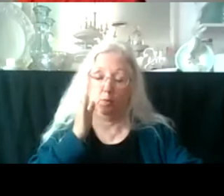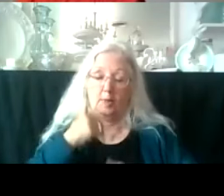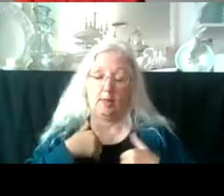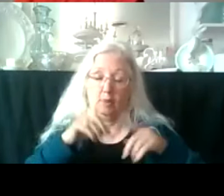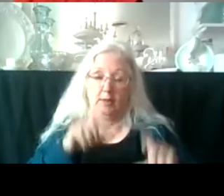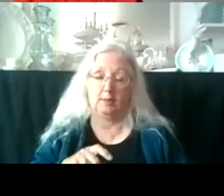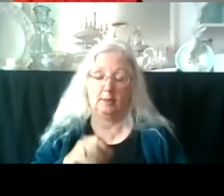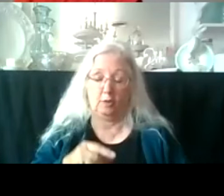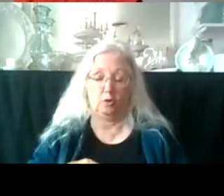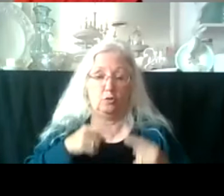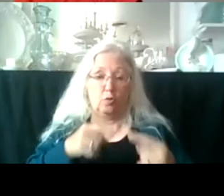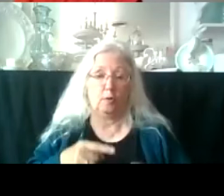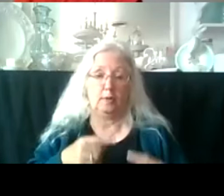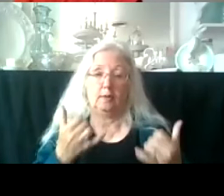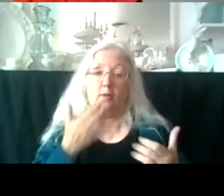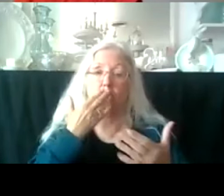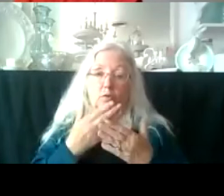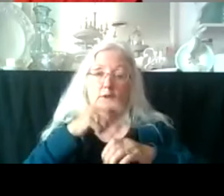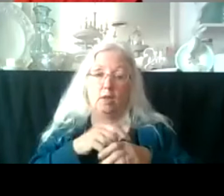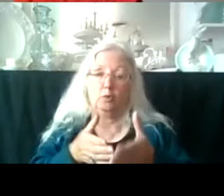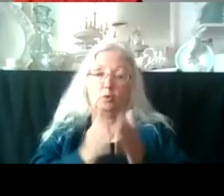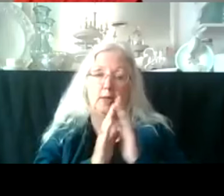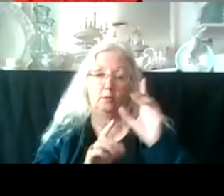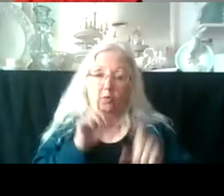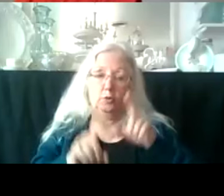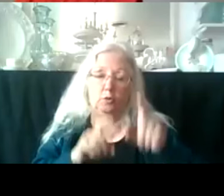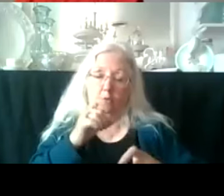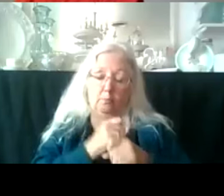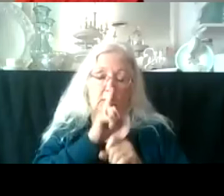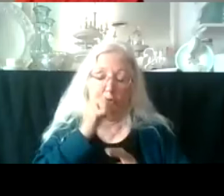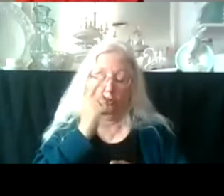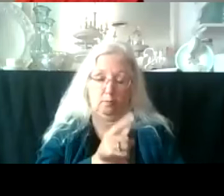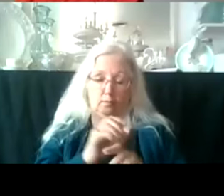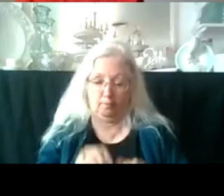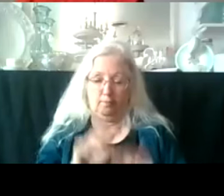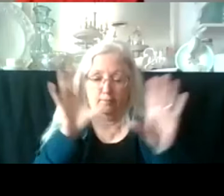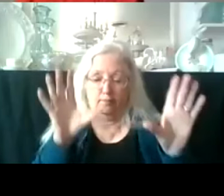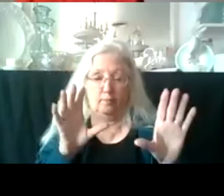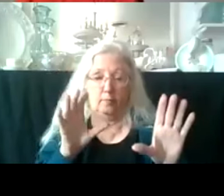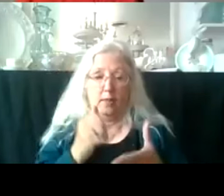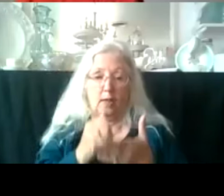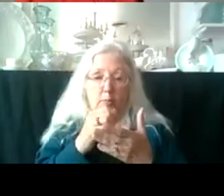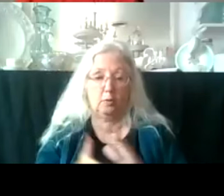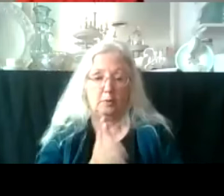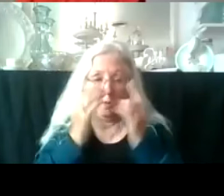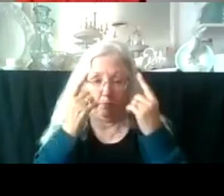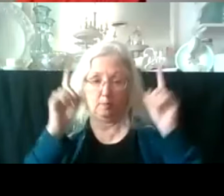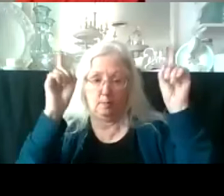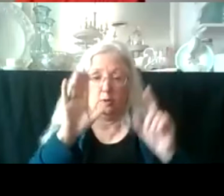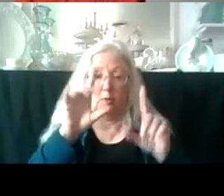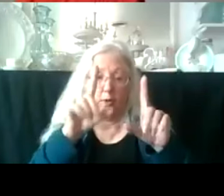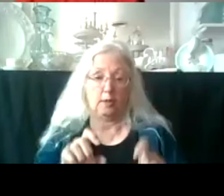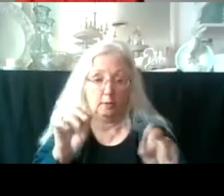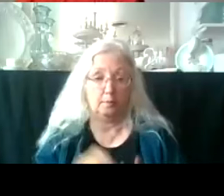struggling with, now's the time to ask those questions to make sure that we can come up with the right answers to help you guys to be successful on the exam.